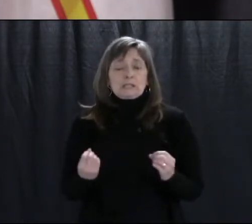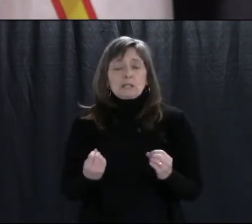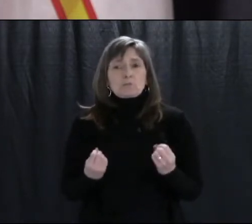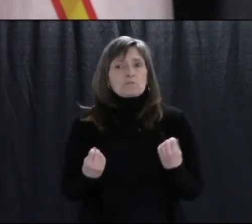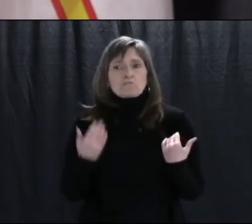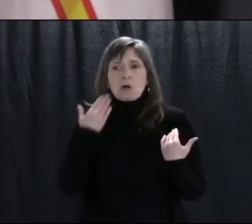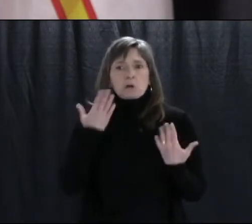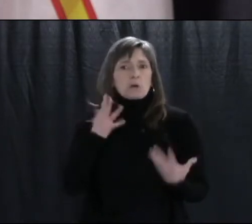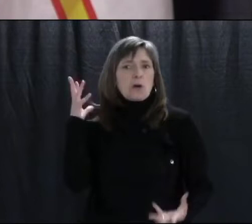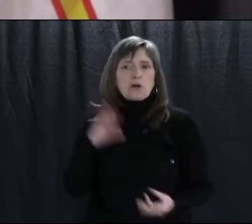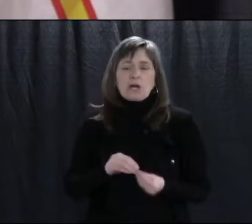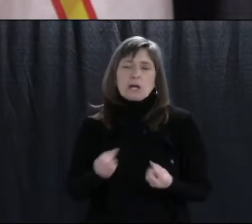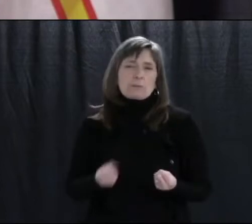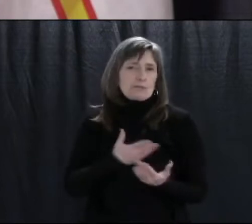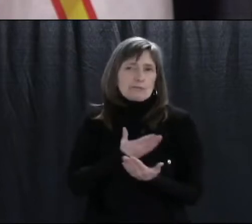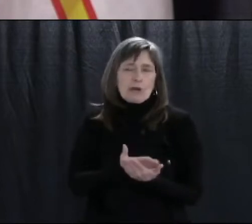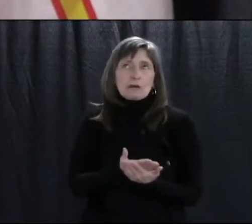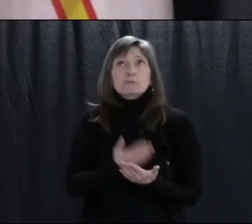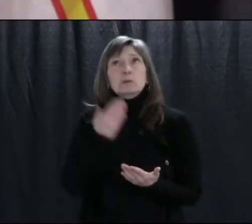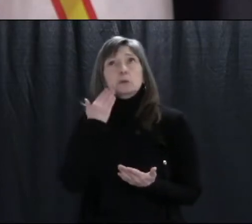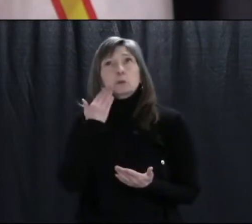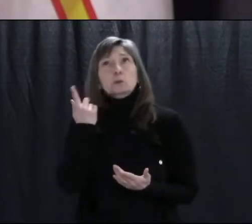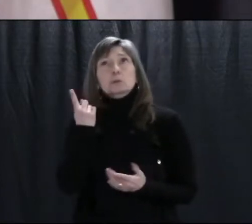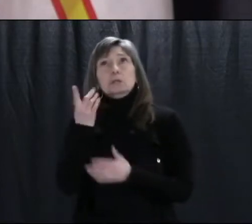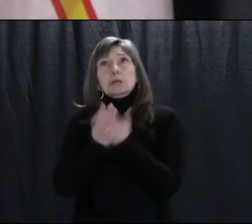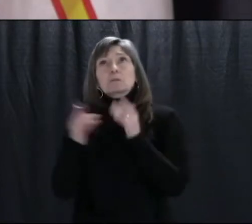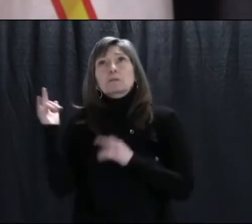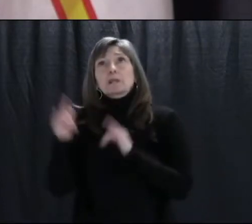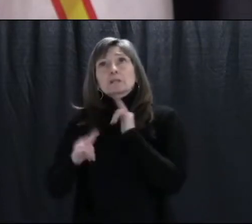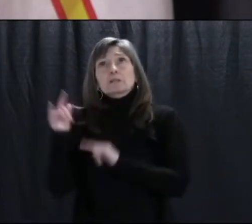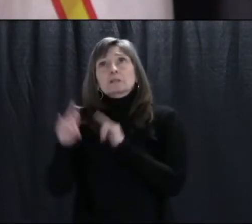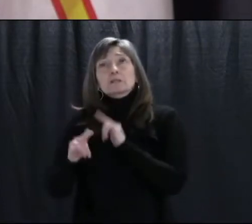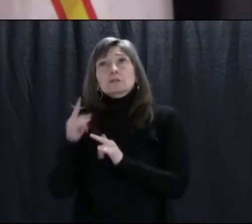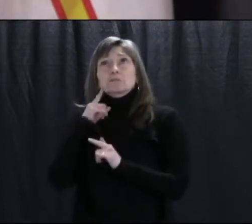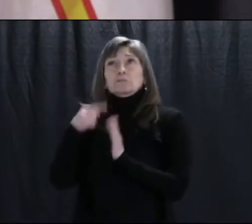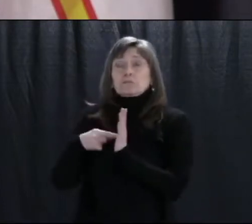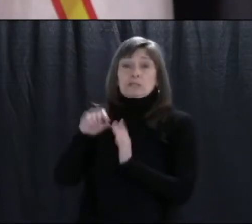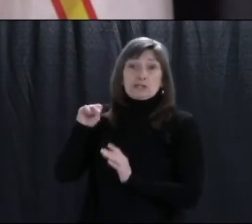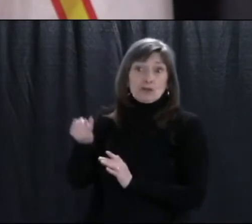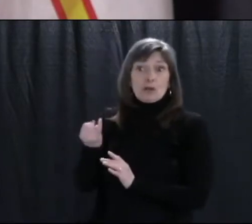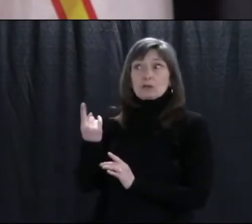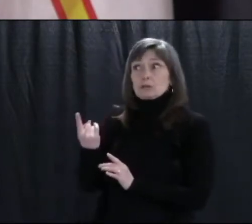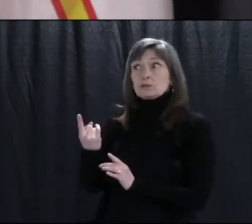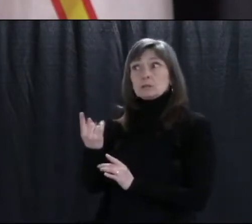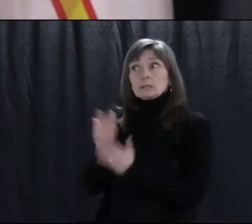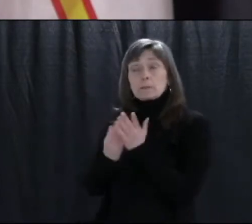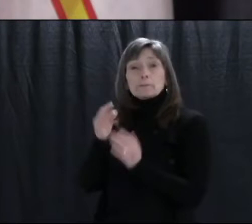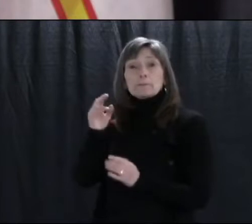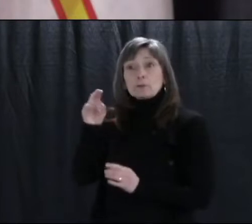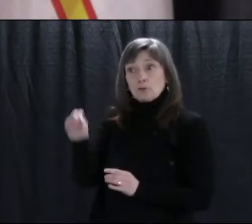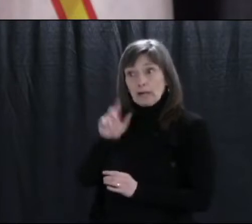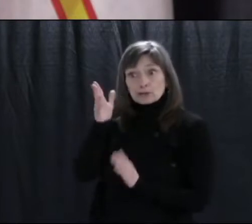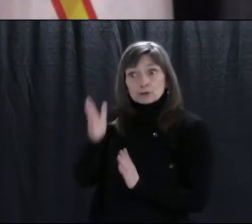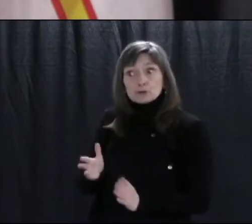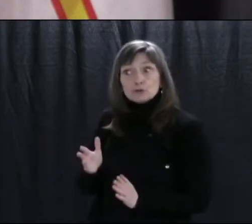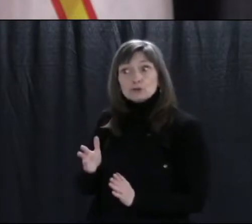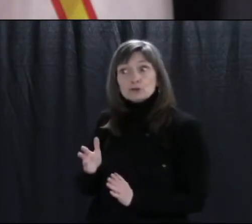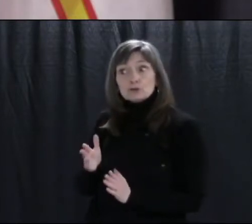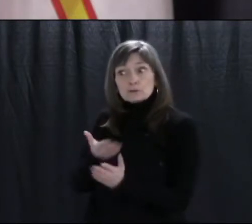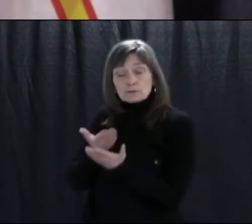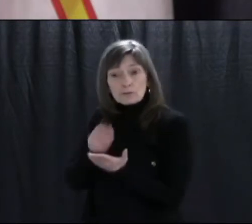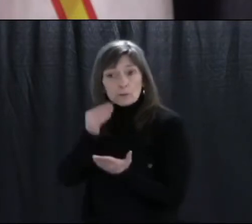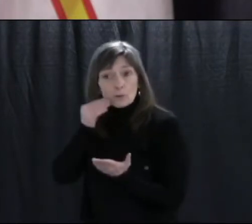know examples of there were flights that would have come into St. John's as an example that had Newfoundlanders and Labradorians that would have